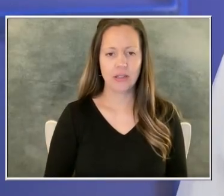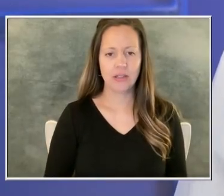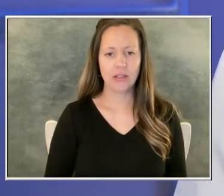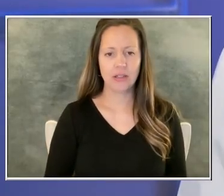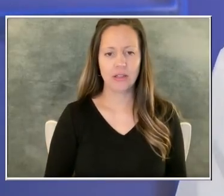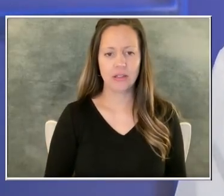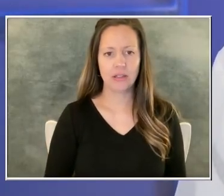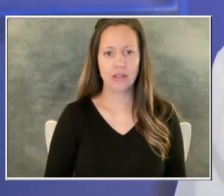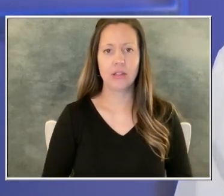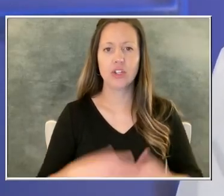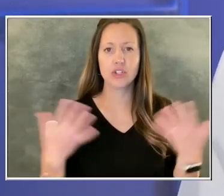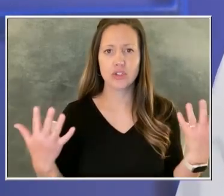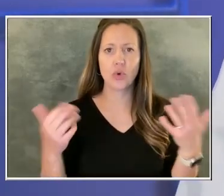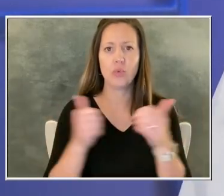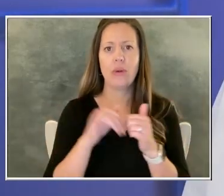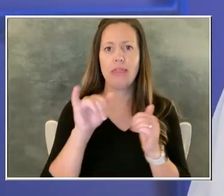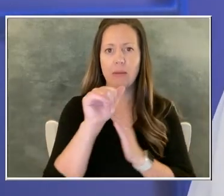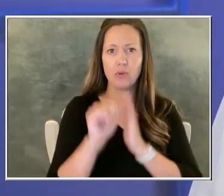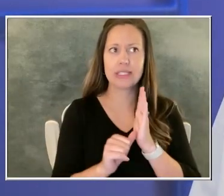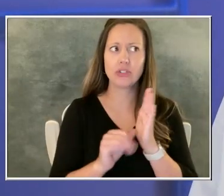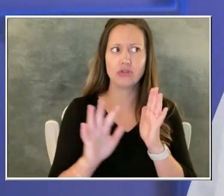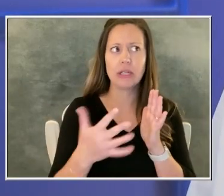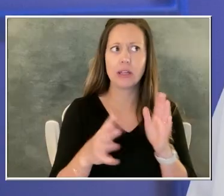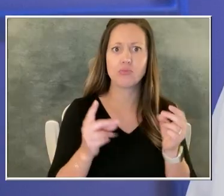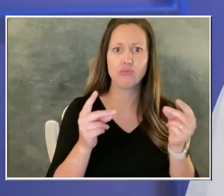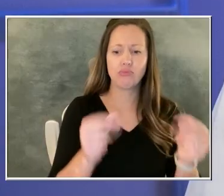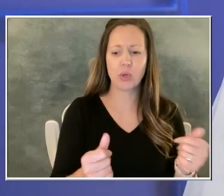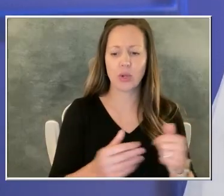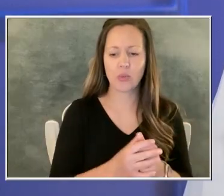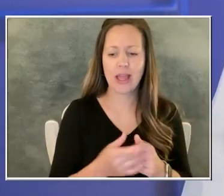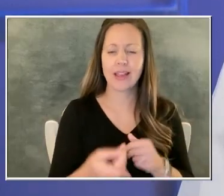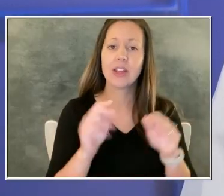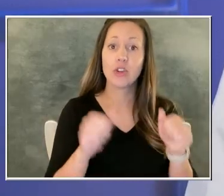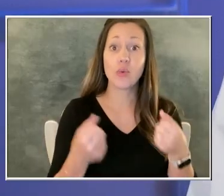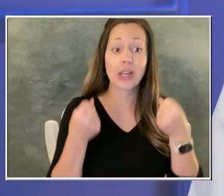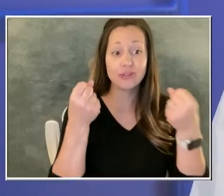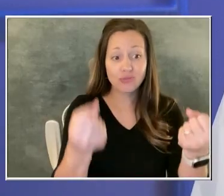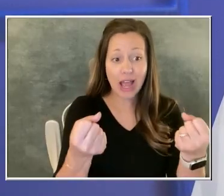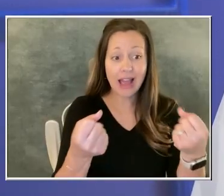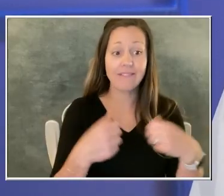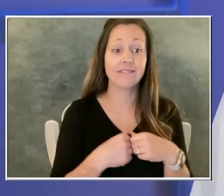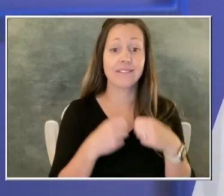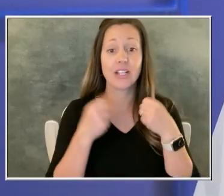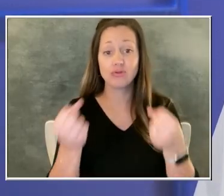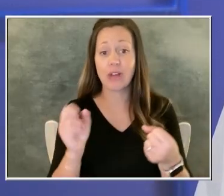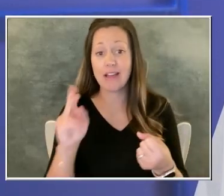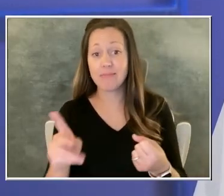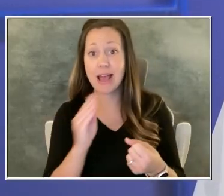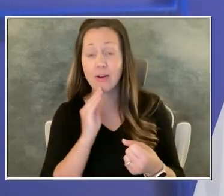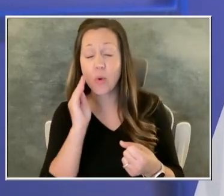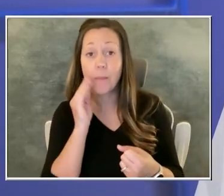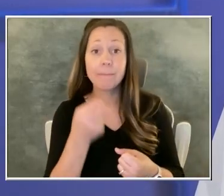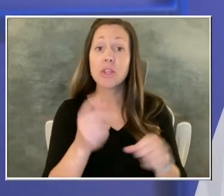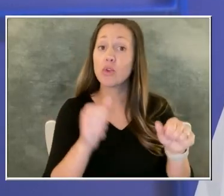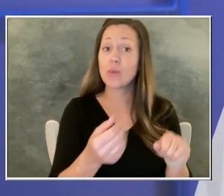time of the procedure, it's pretty quick. You can drive yourself here, you drive yourself home, you don't have to fast, you don't have to get an IV.